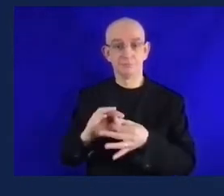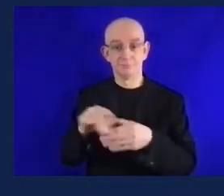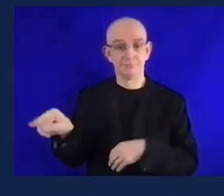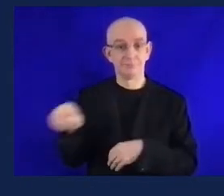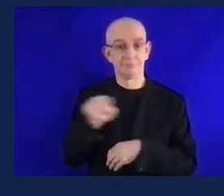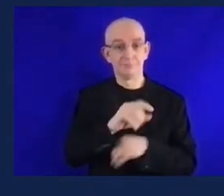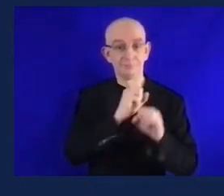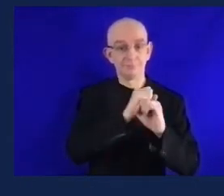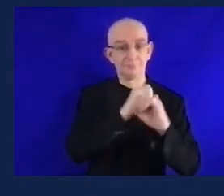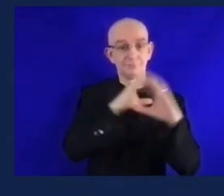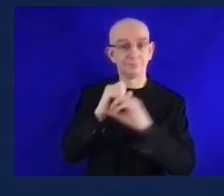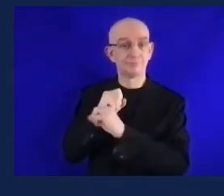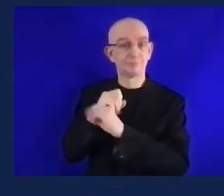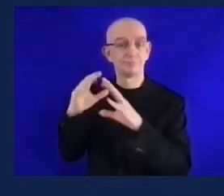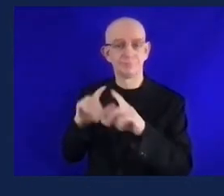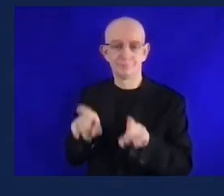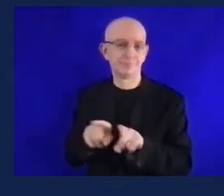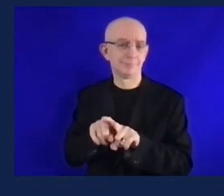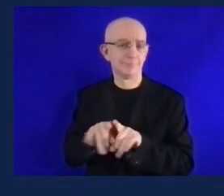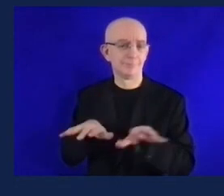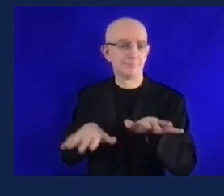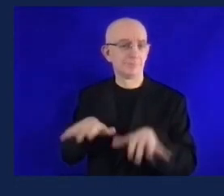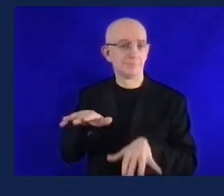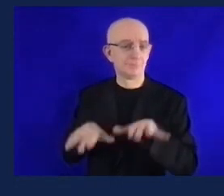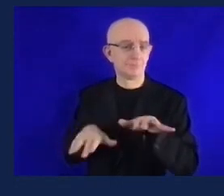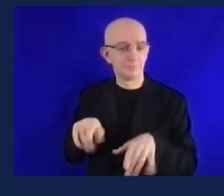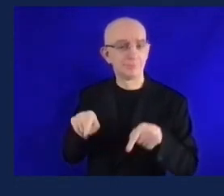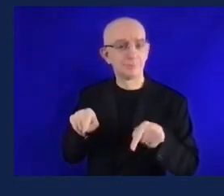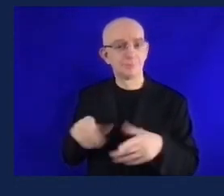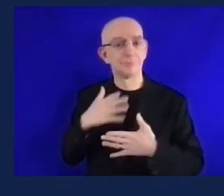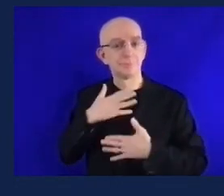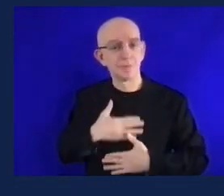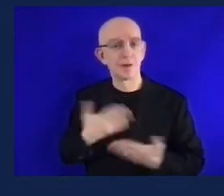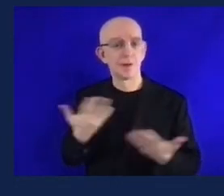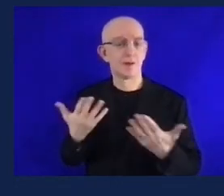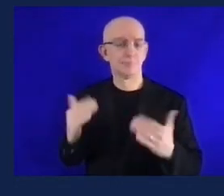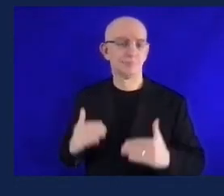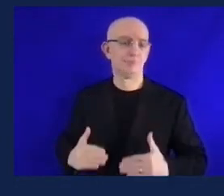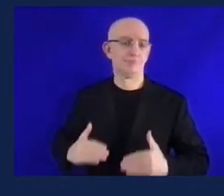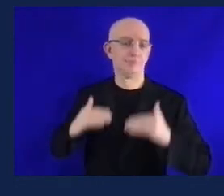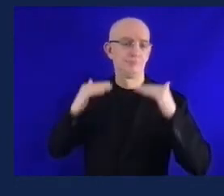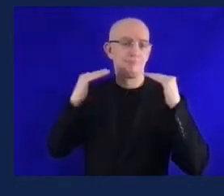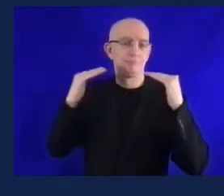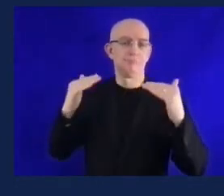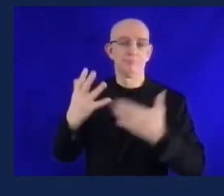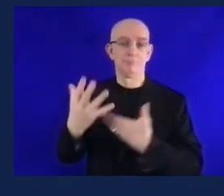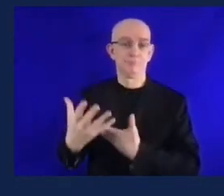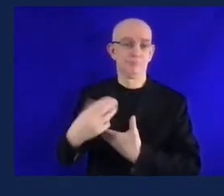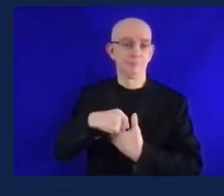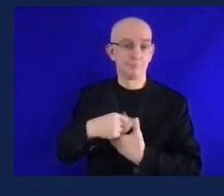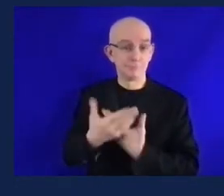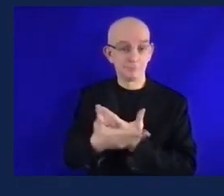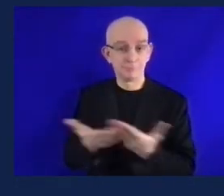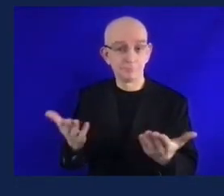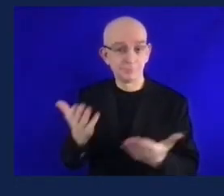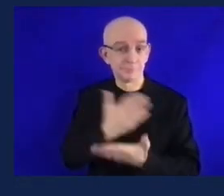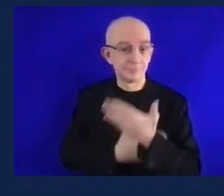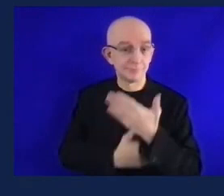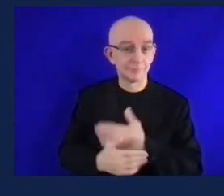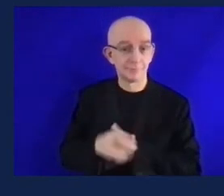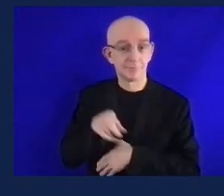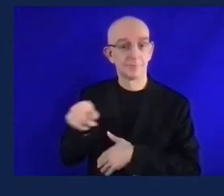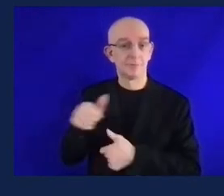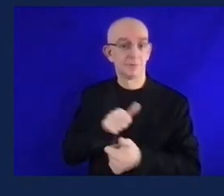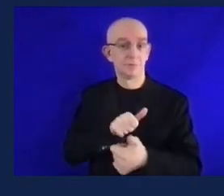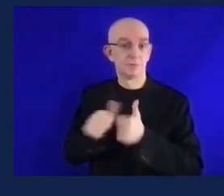barriers. I am really happy to have the link between Levante Foundation and CAFE. Jointly, we can improve